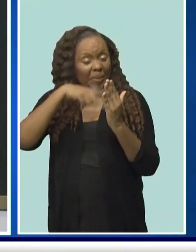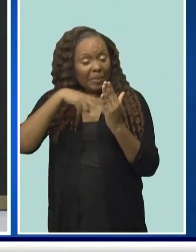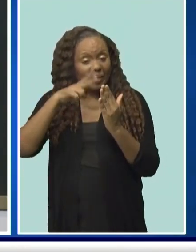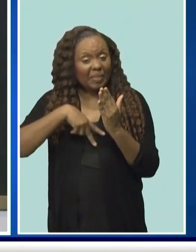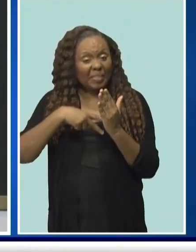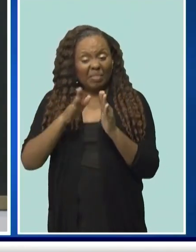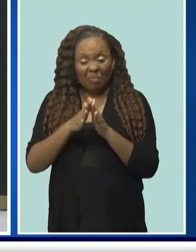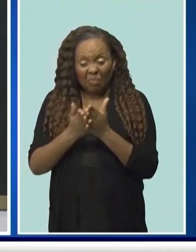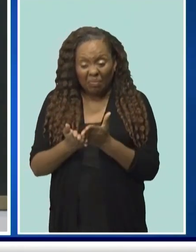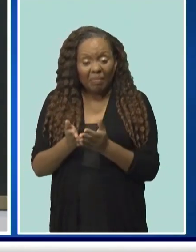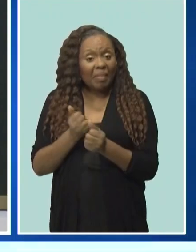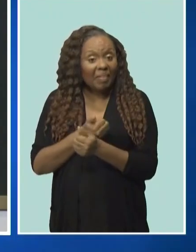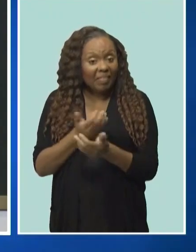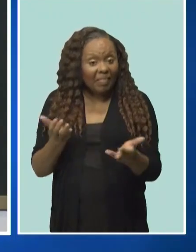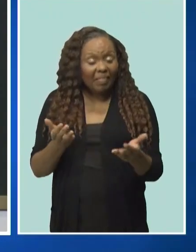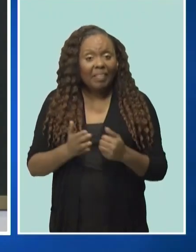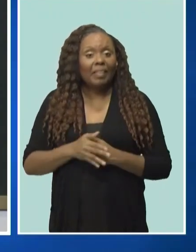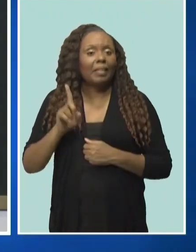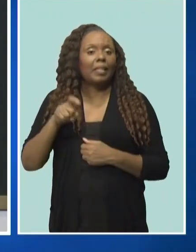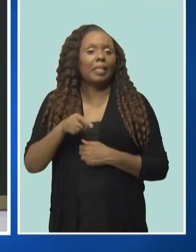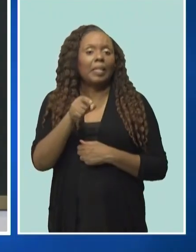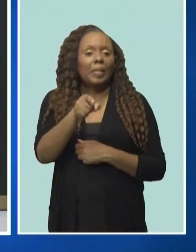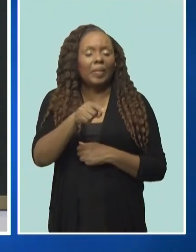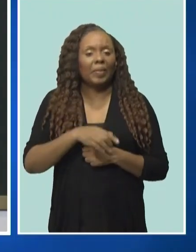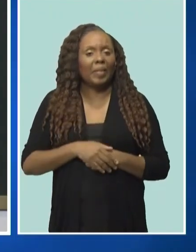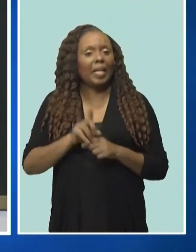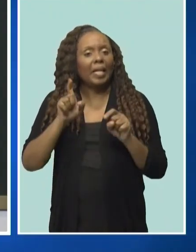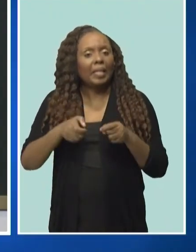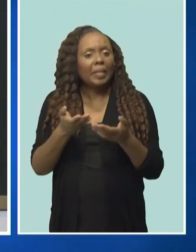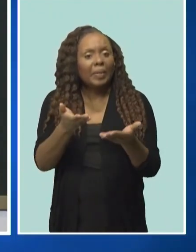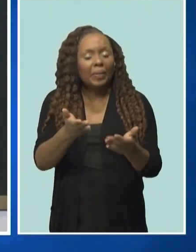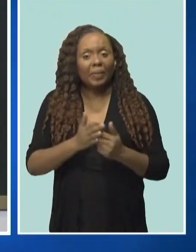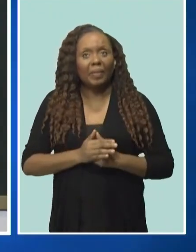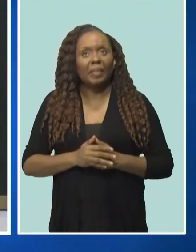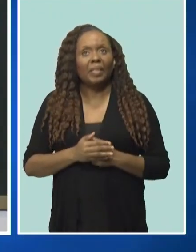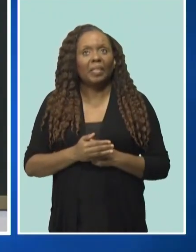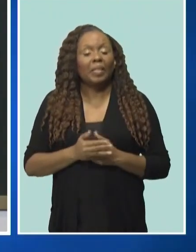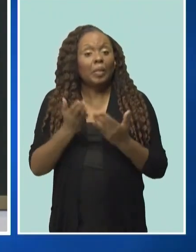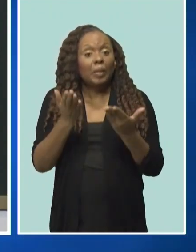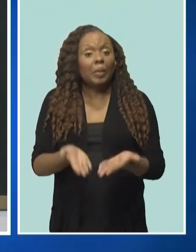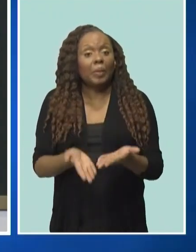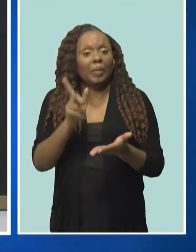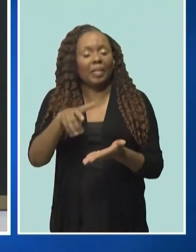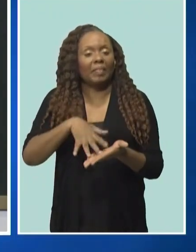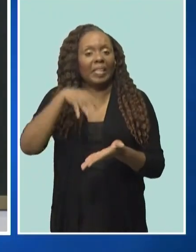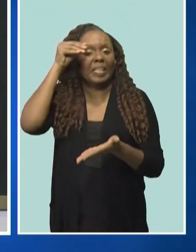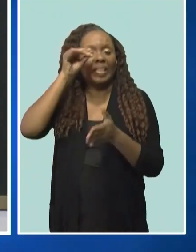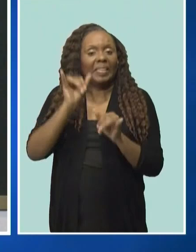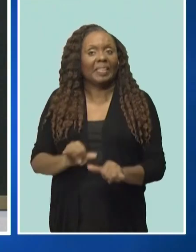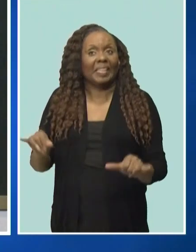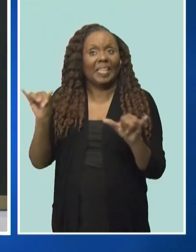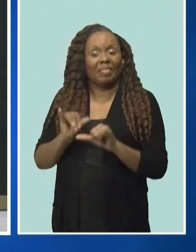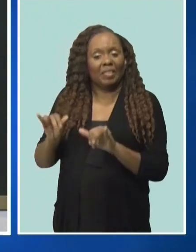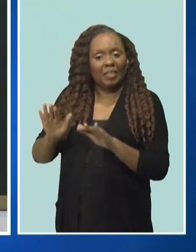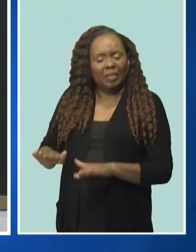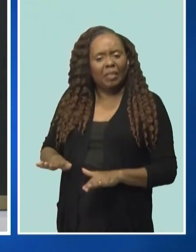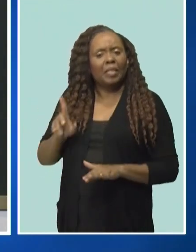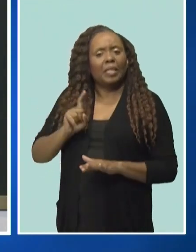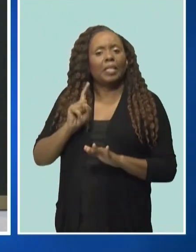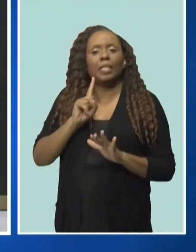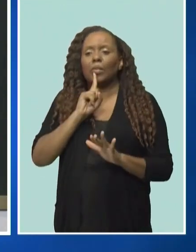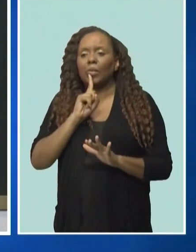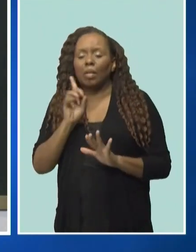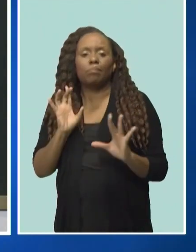those things, and they need you. So you have to learn what the children are learning. So you have to keep